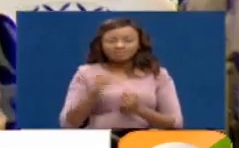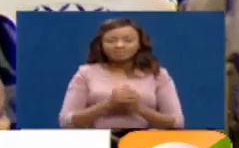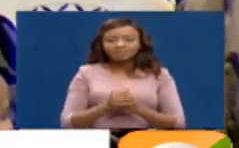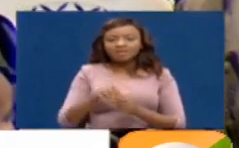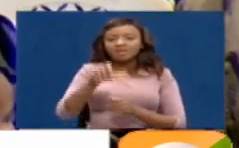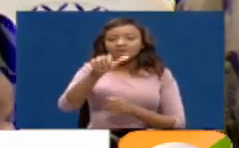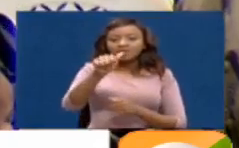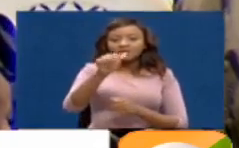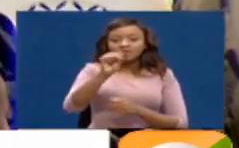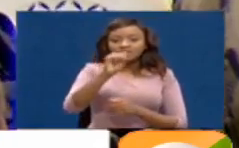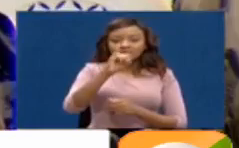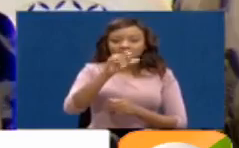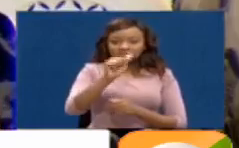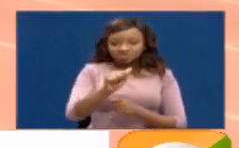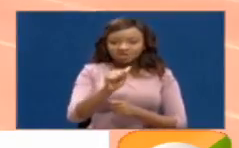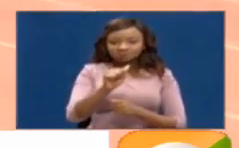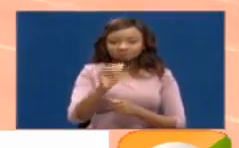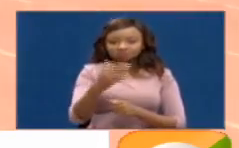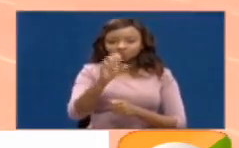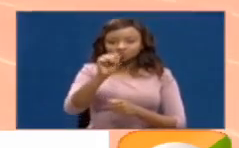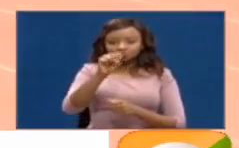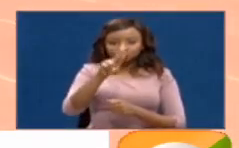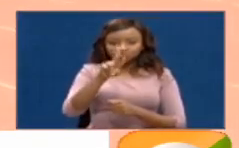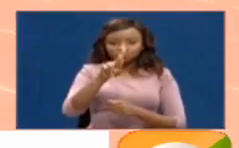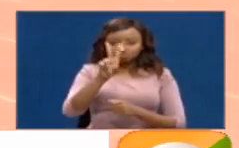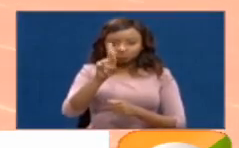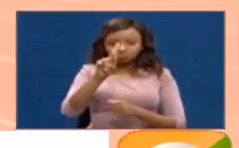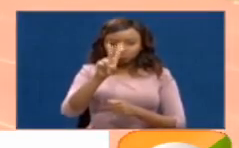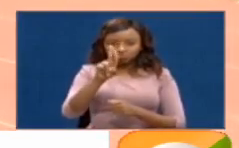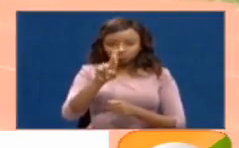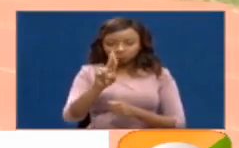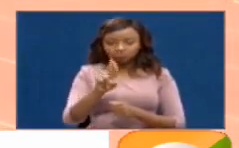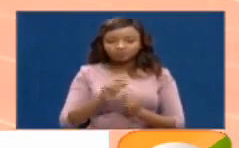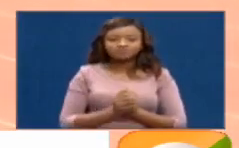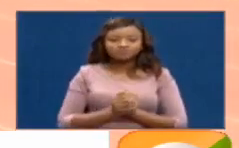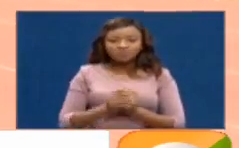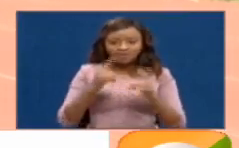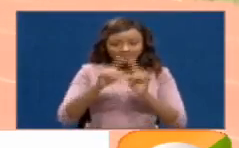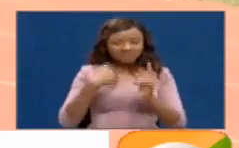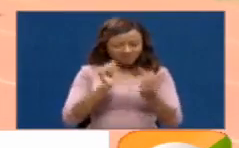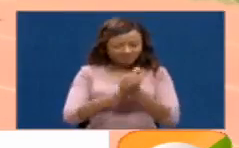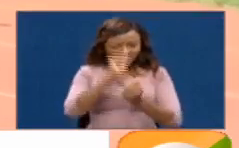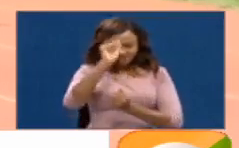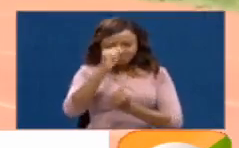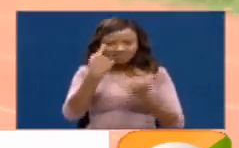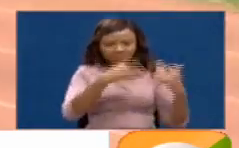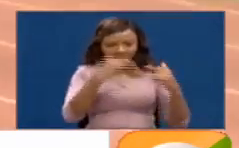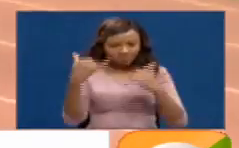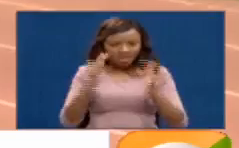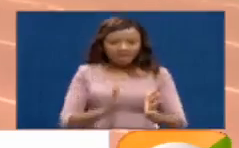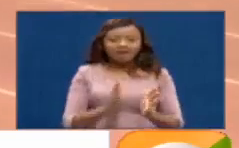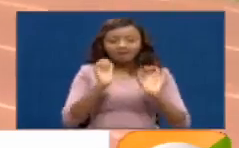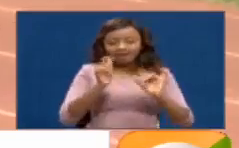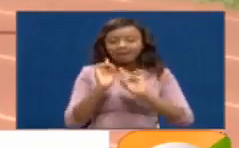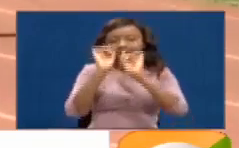Sururu. Seven more elite athletes are chasing slots in the Kenya team. At least 15 athletes are expected to make the Morocco trip